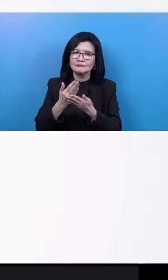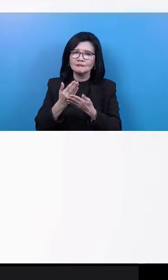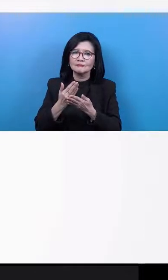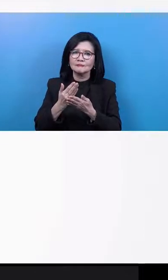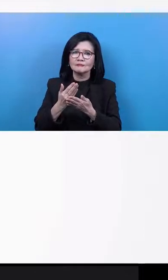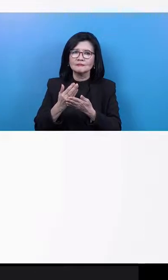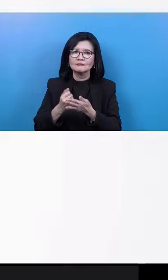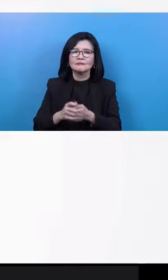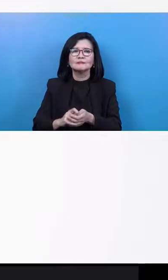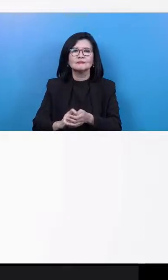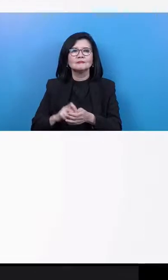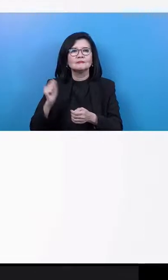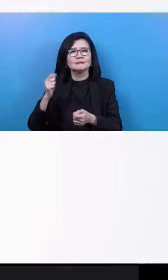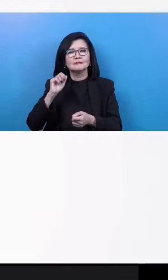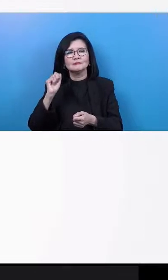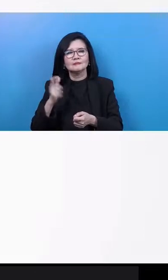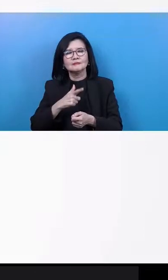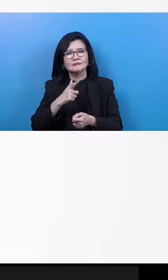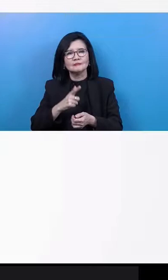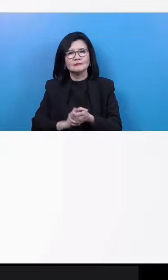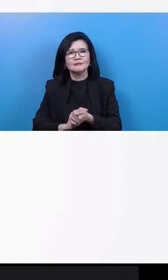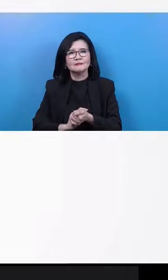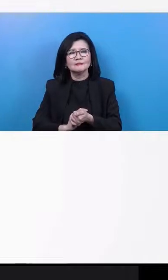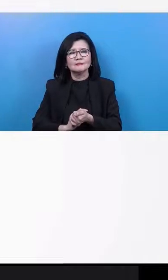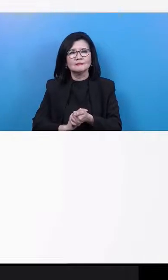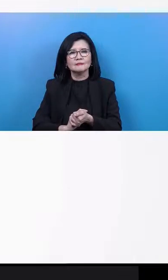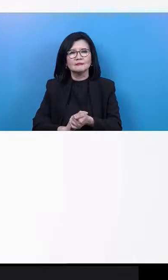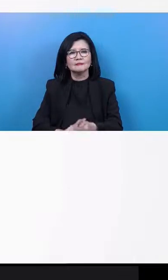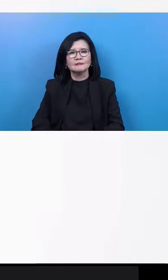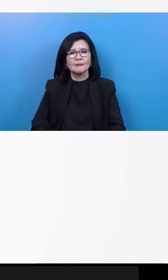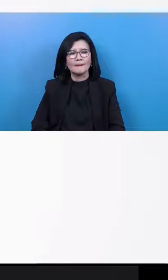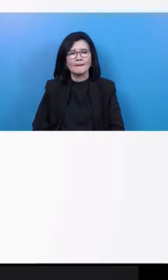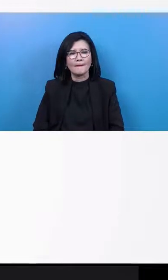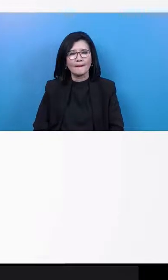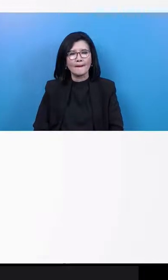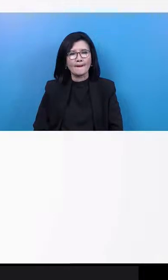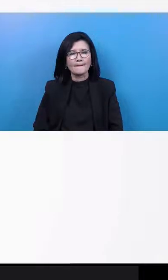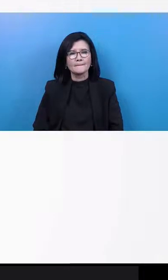day because he was not able to come. Kindly play the video.